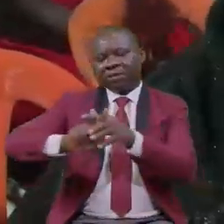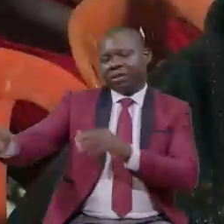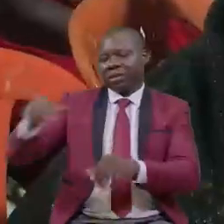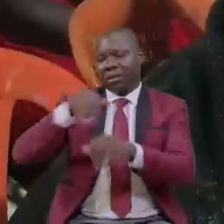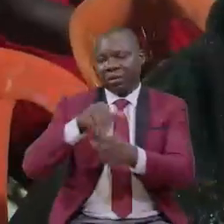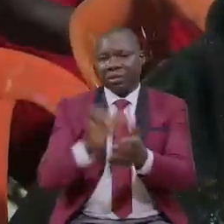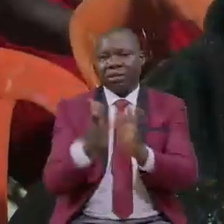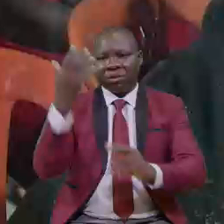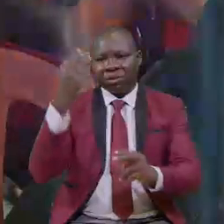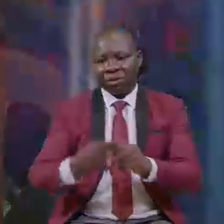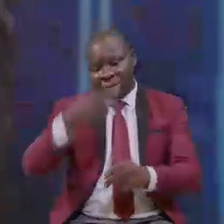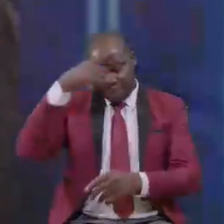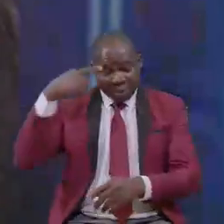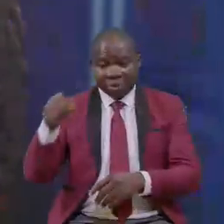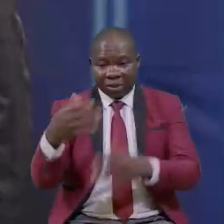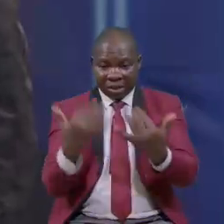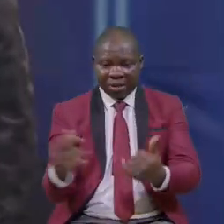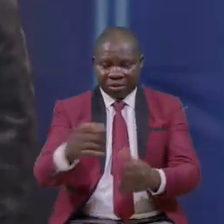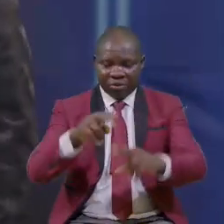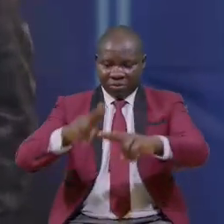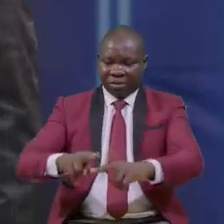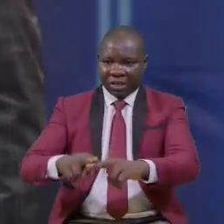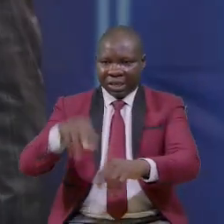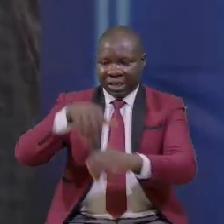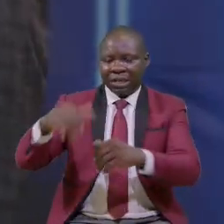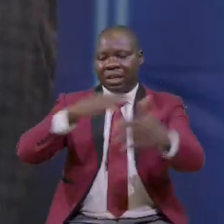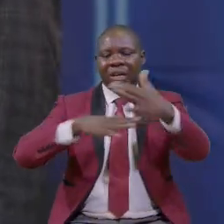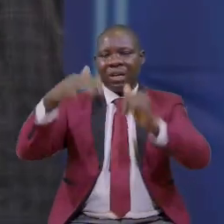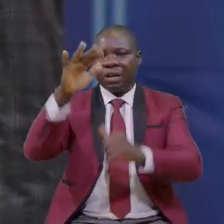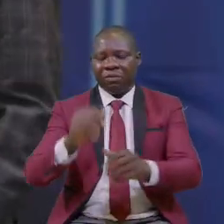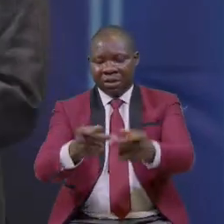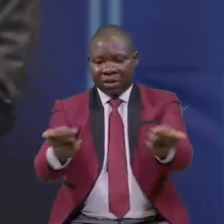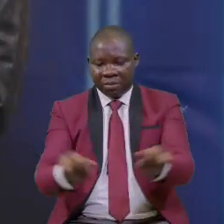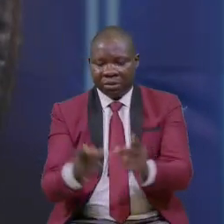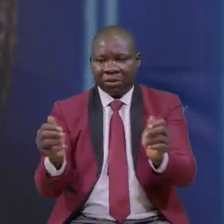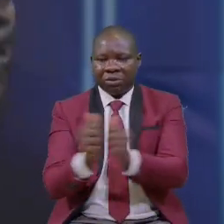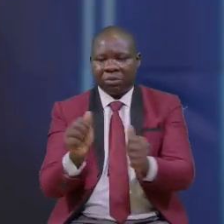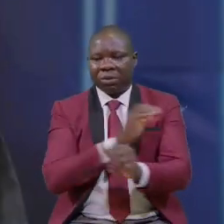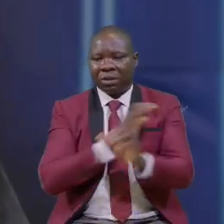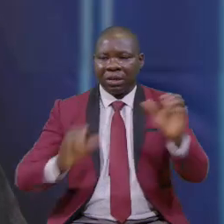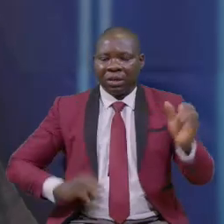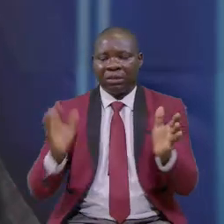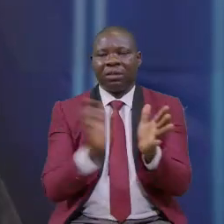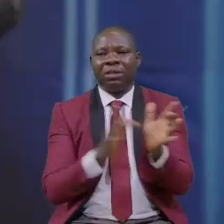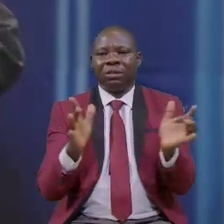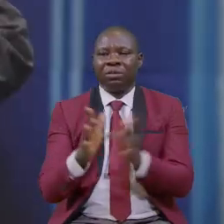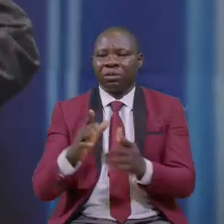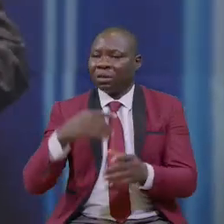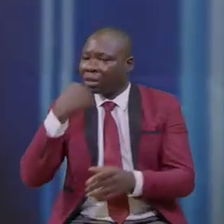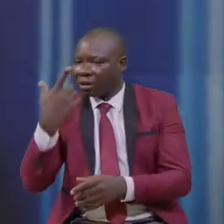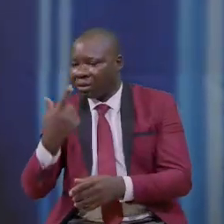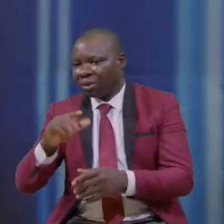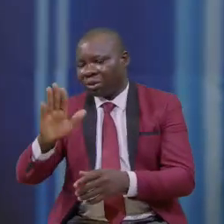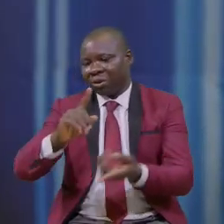because you are now seated in heavenly places with Christ Jesus. Tell the person